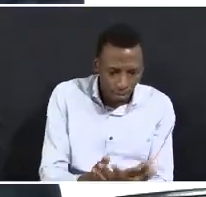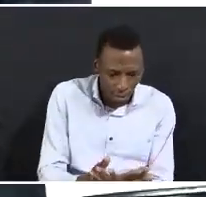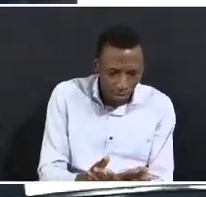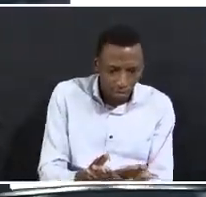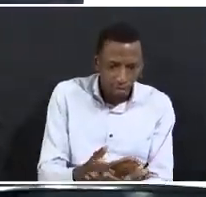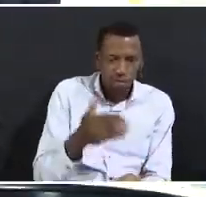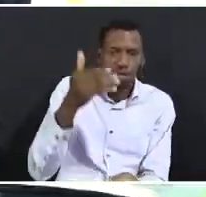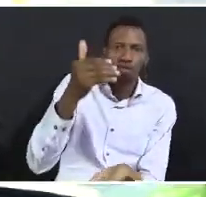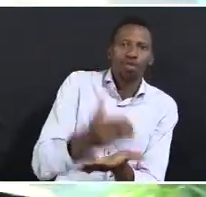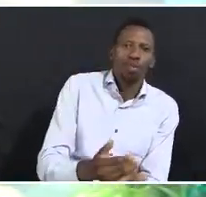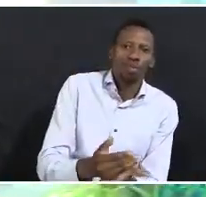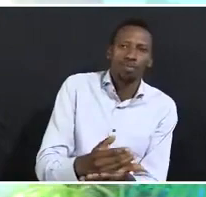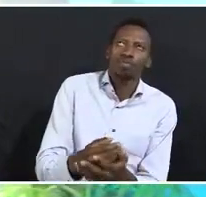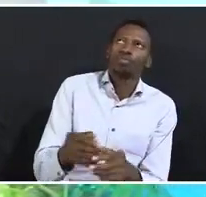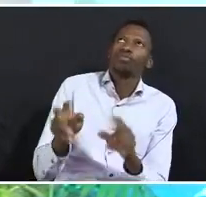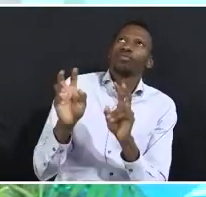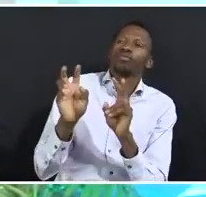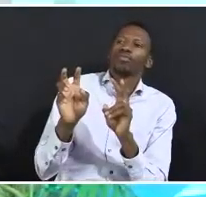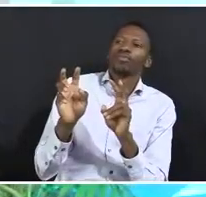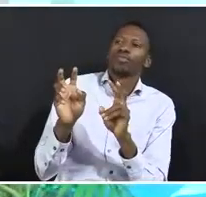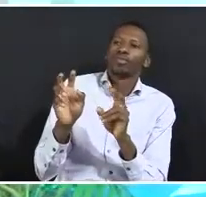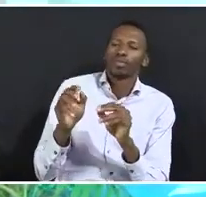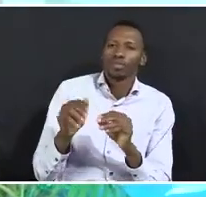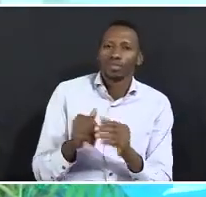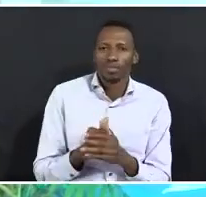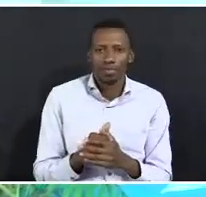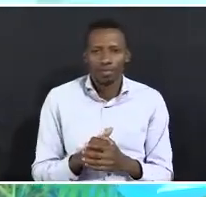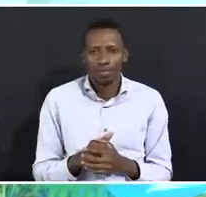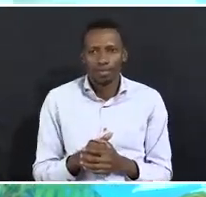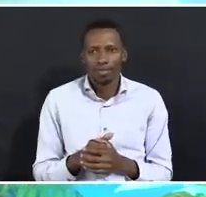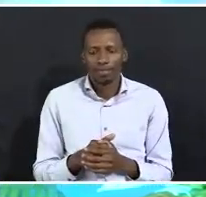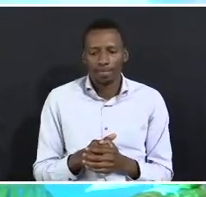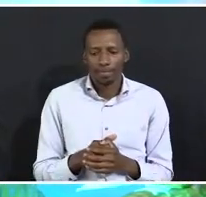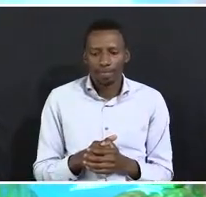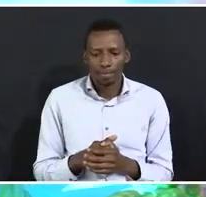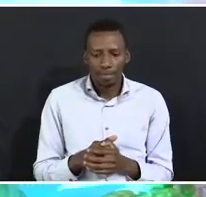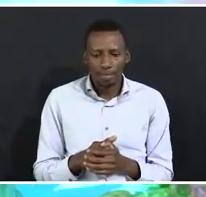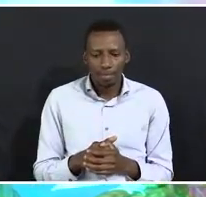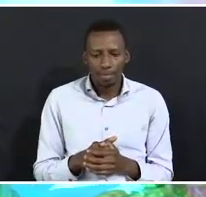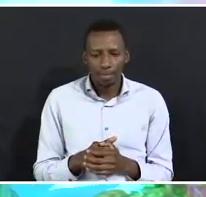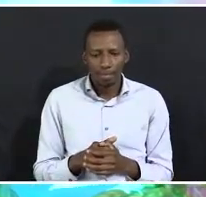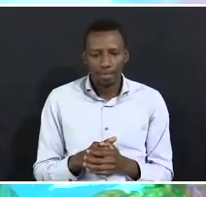this one brings me to part C of this sermon, which is the last part.